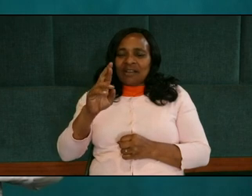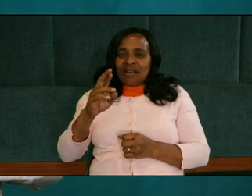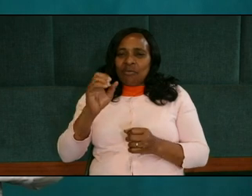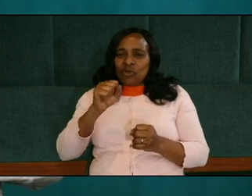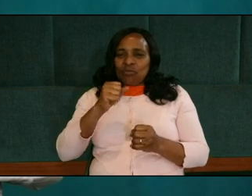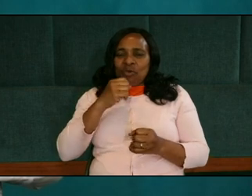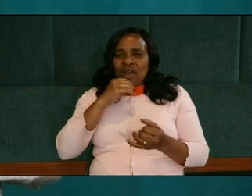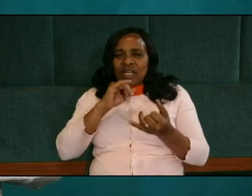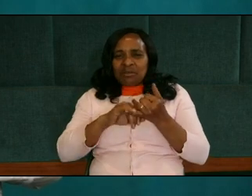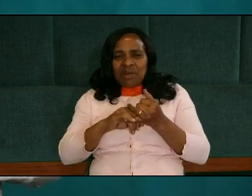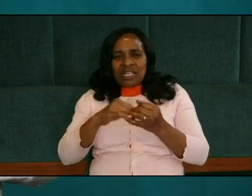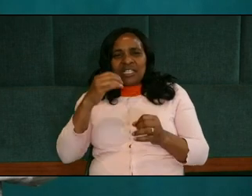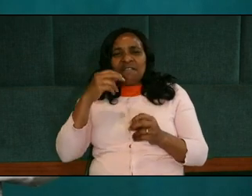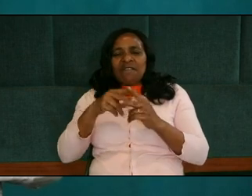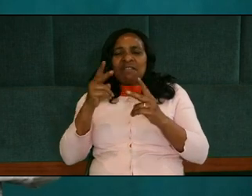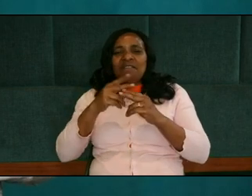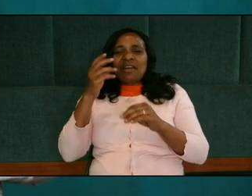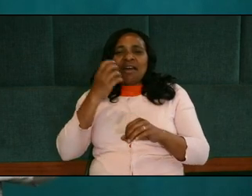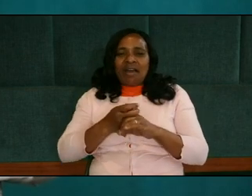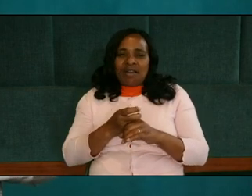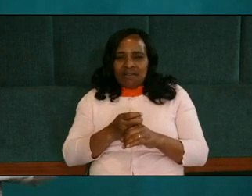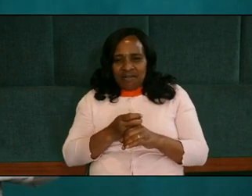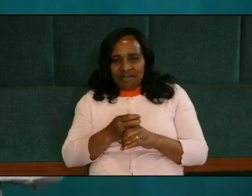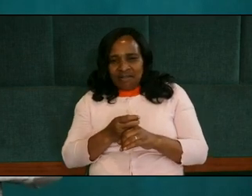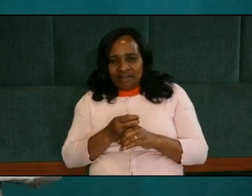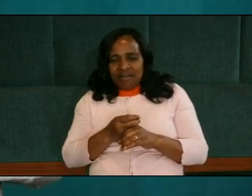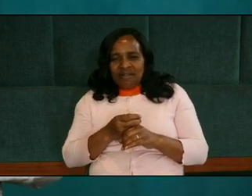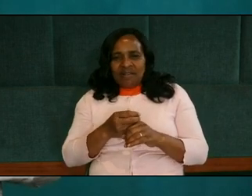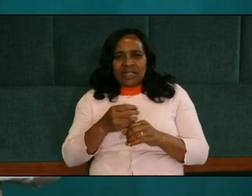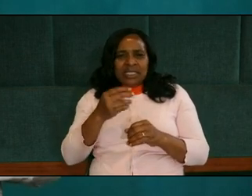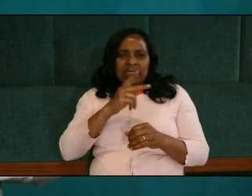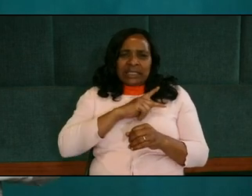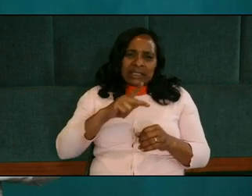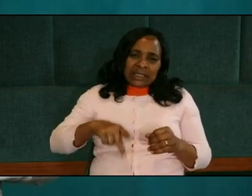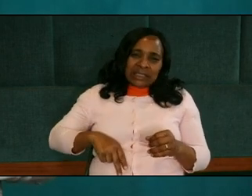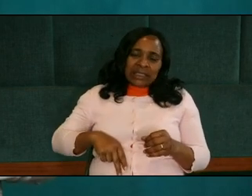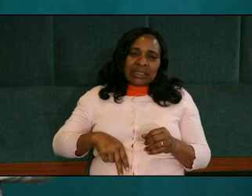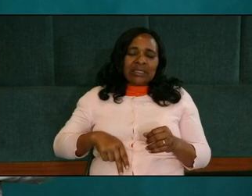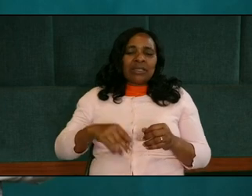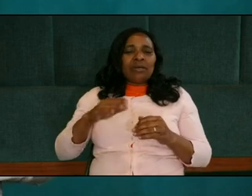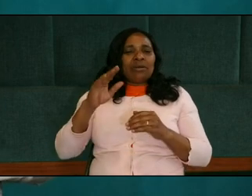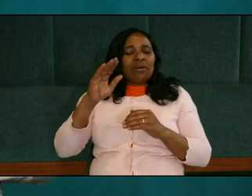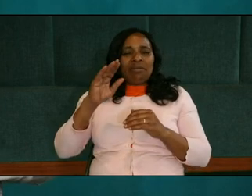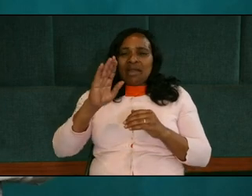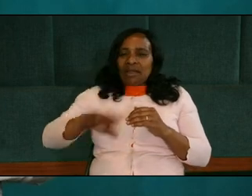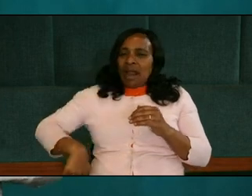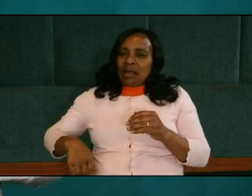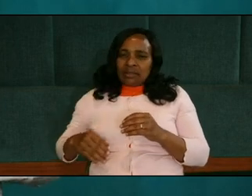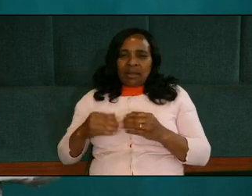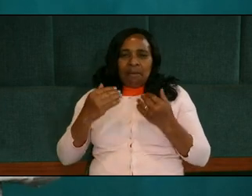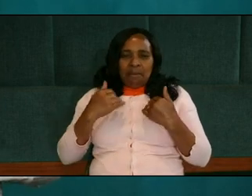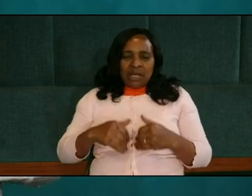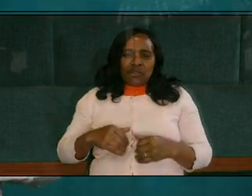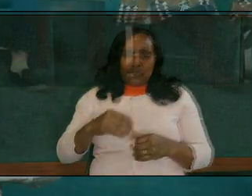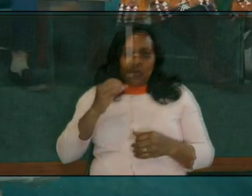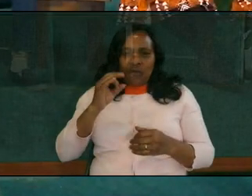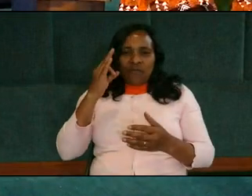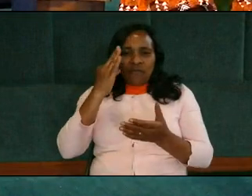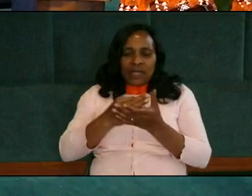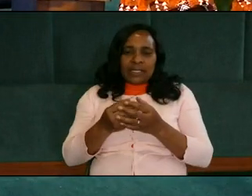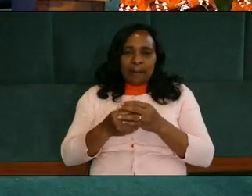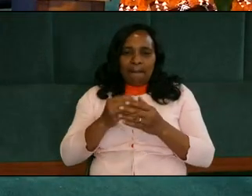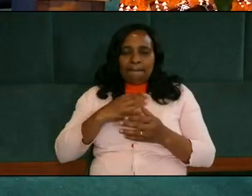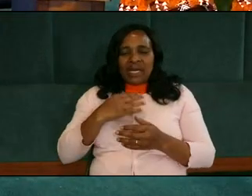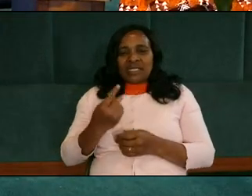be that hard. I don't know. I'm just saying. But I think Esther would be the least for me. So